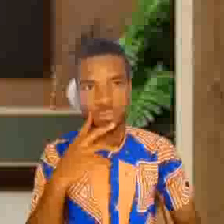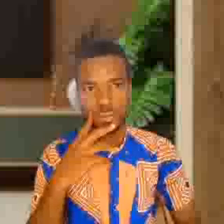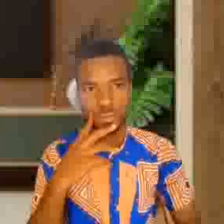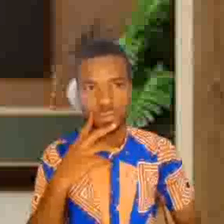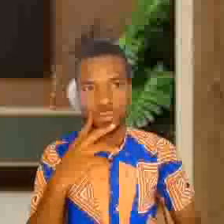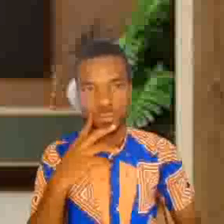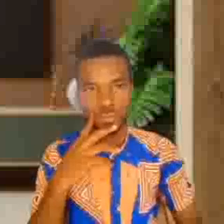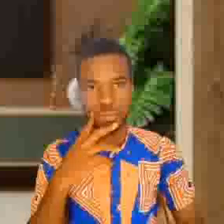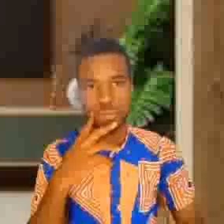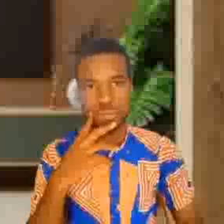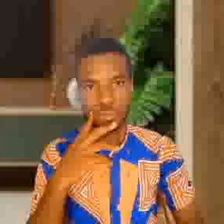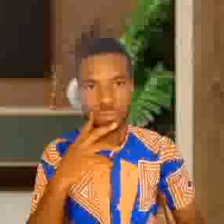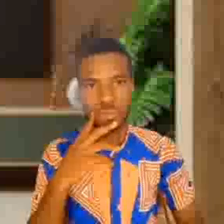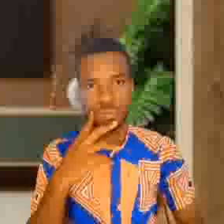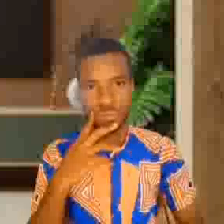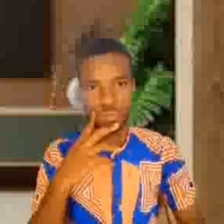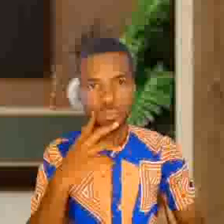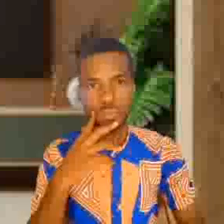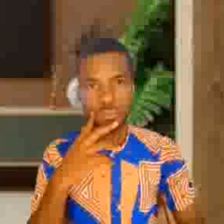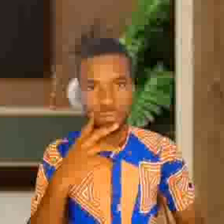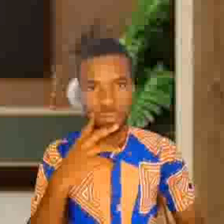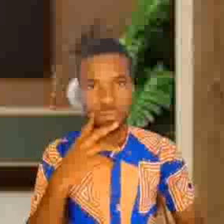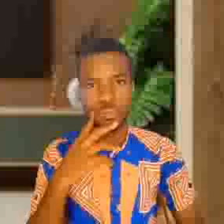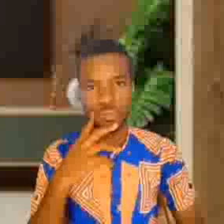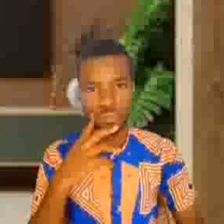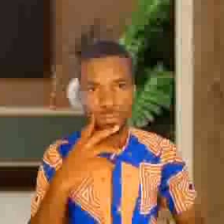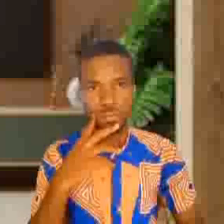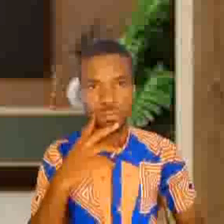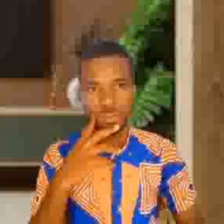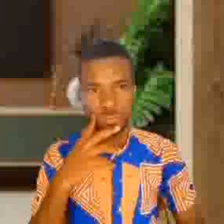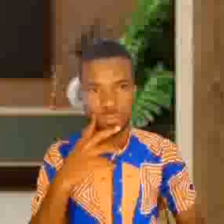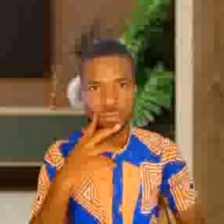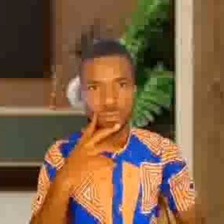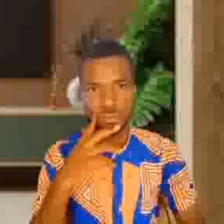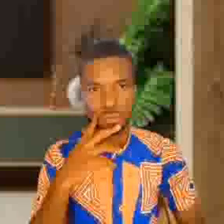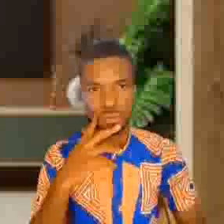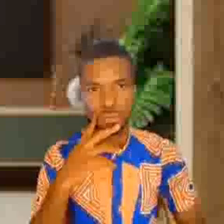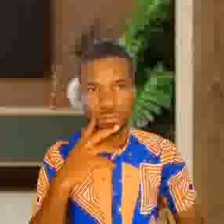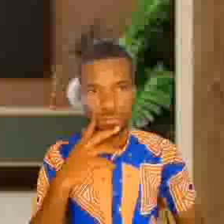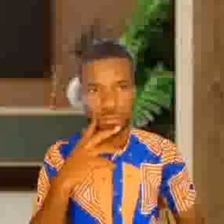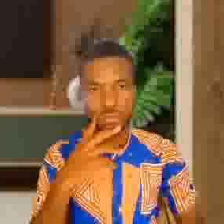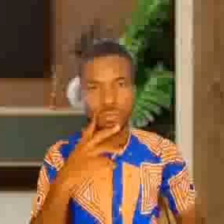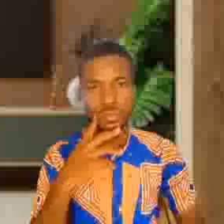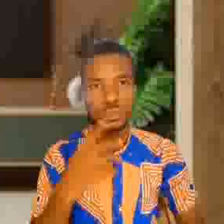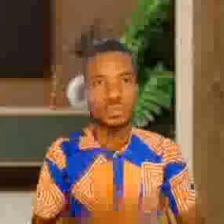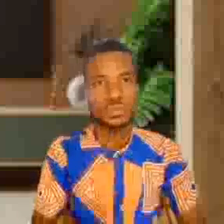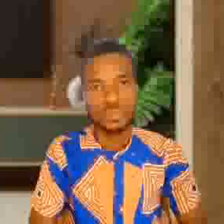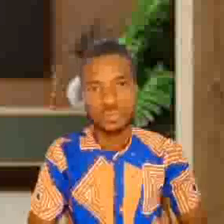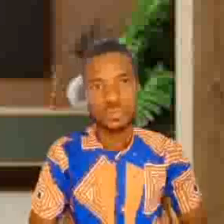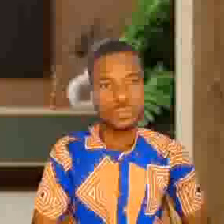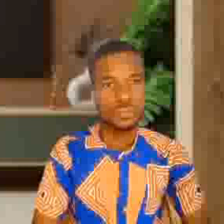Now, I'm wondering, this is my wonder. Why is God not commanding rich people?